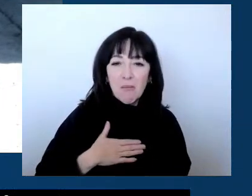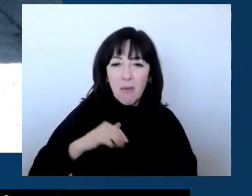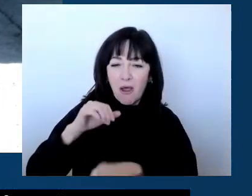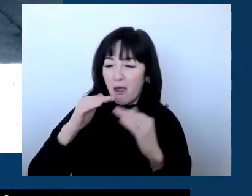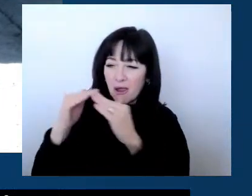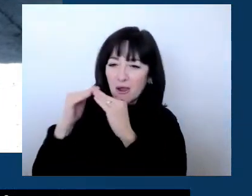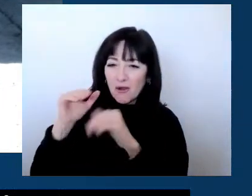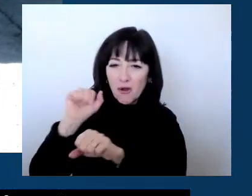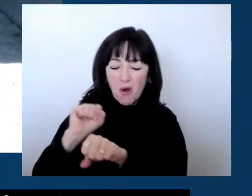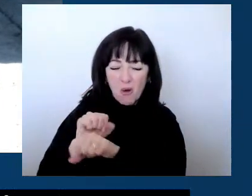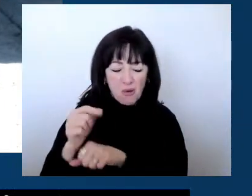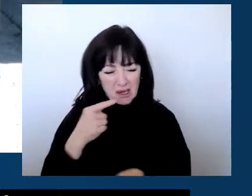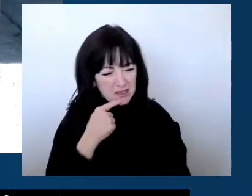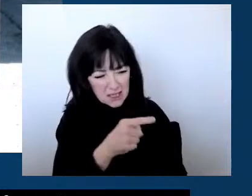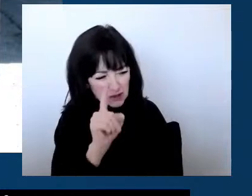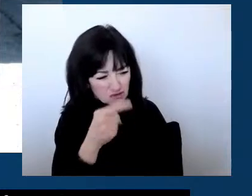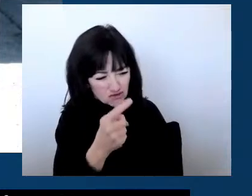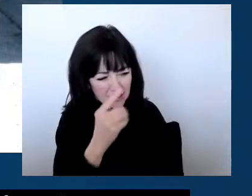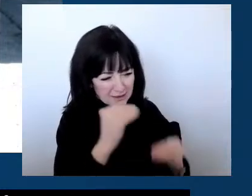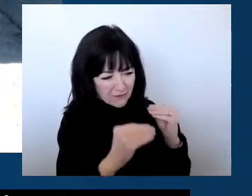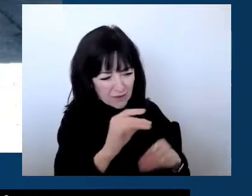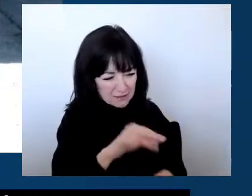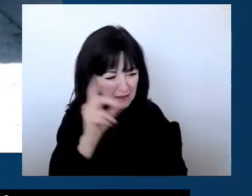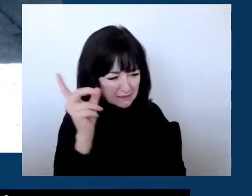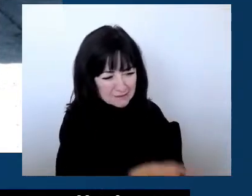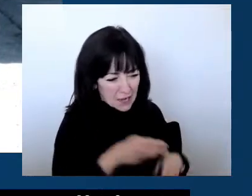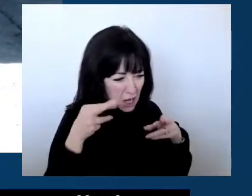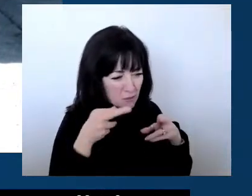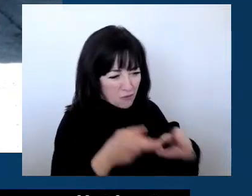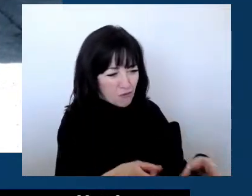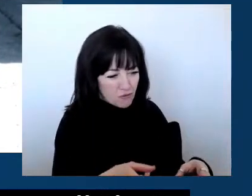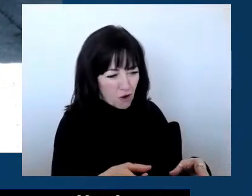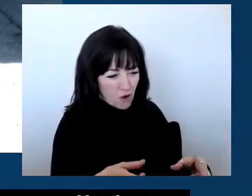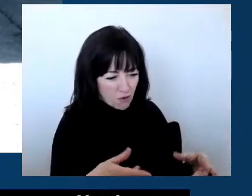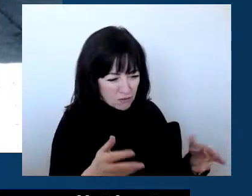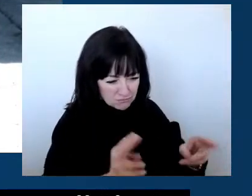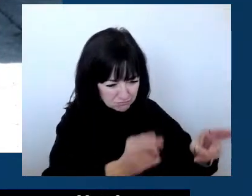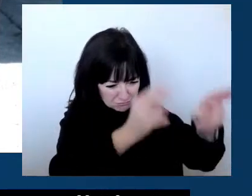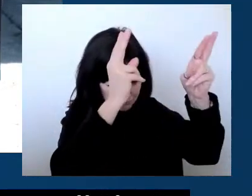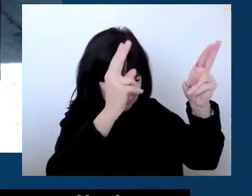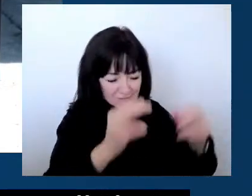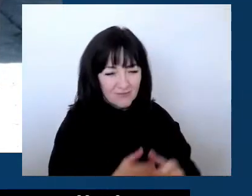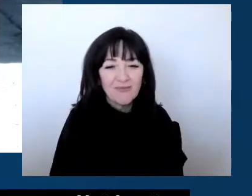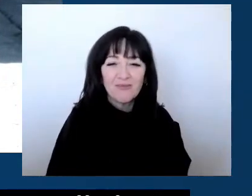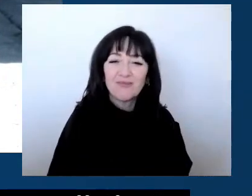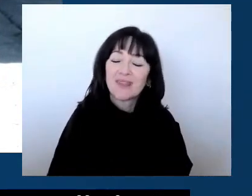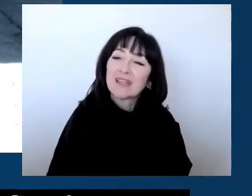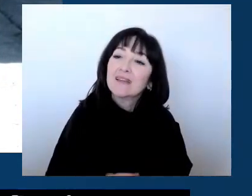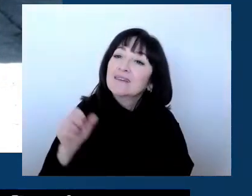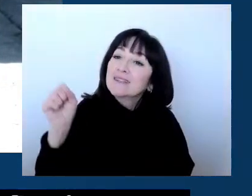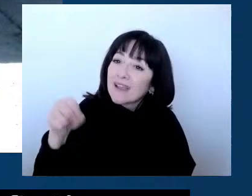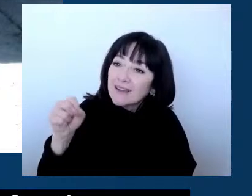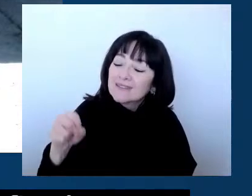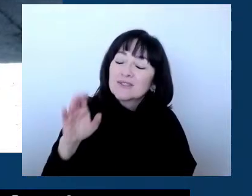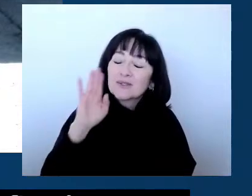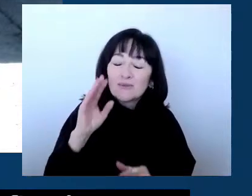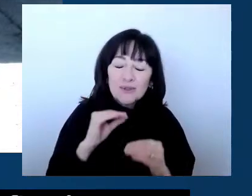roads. And we're going to do that over and over again. But we're also, the thing that makes me so excited about